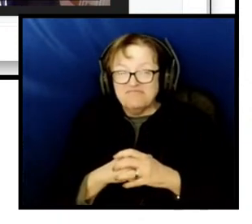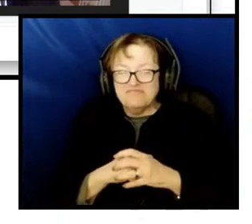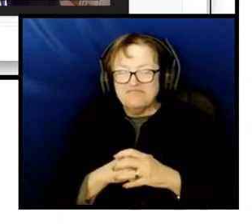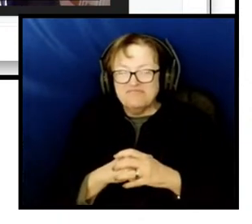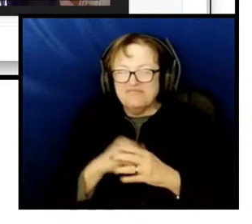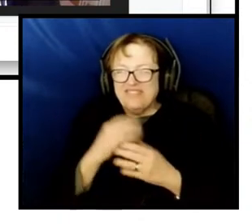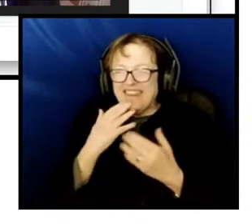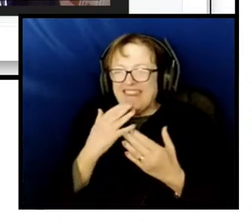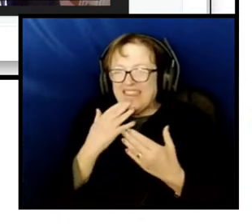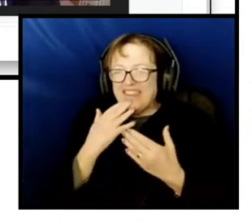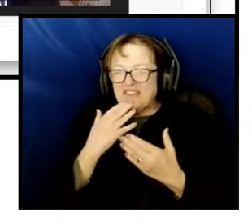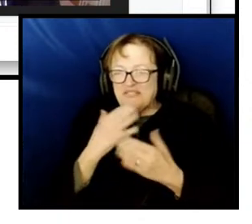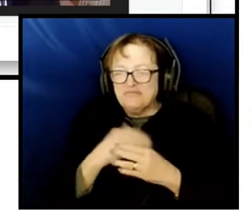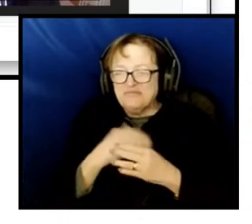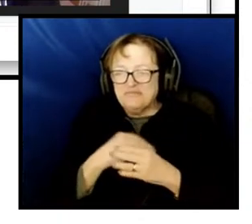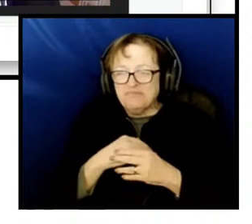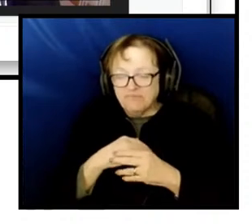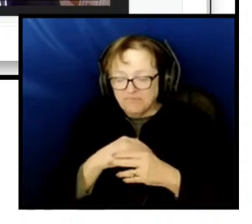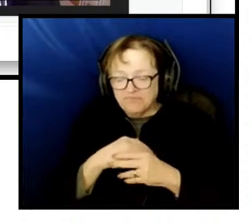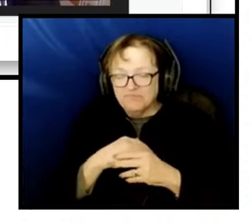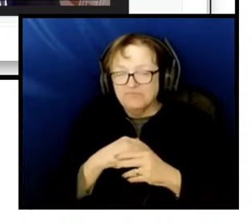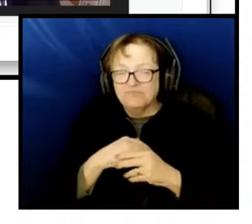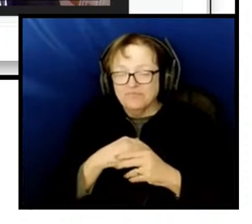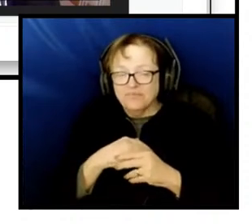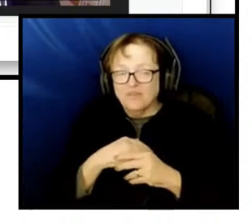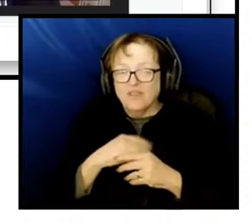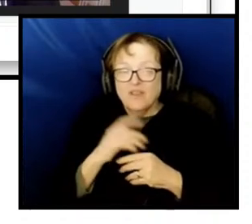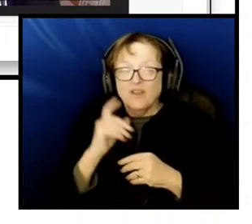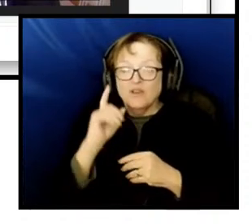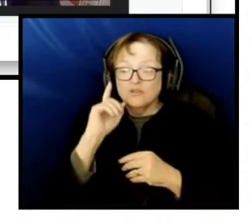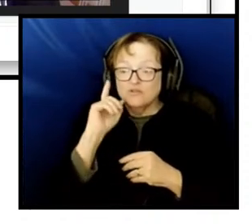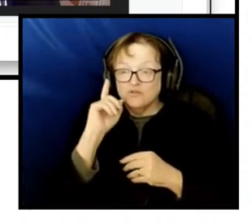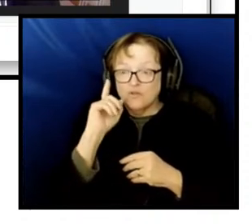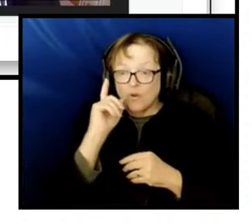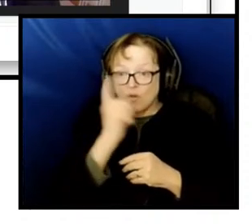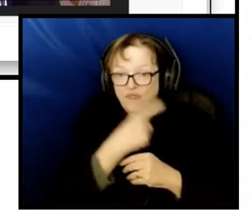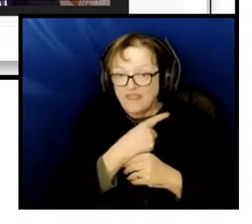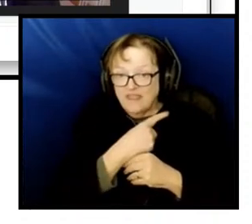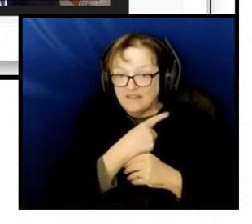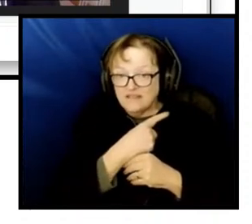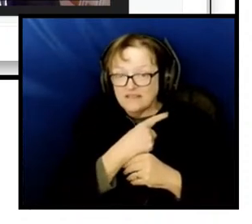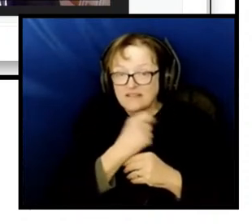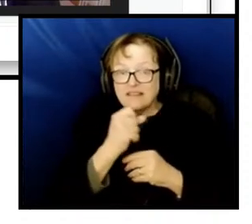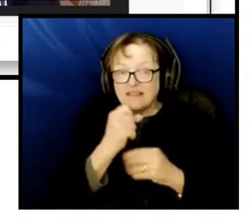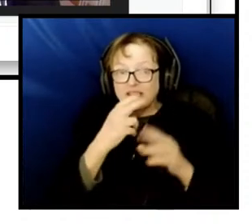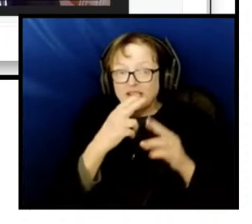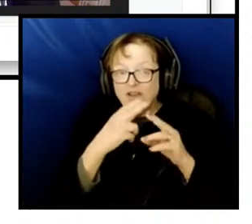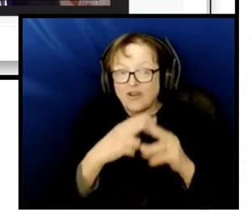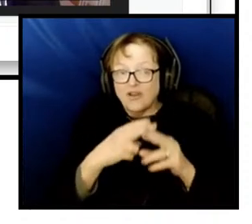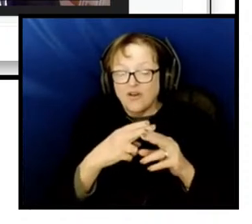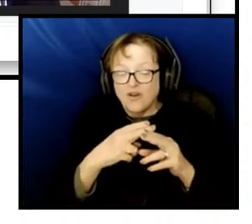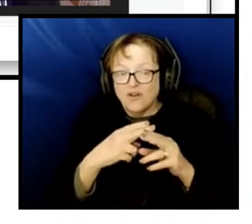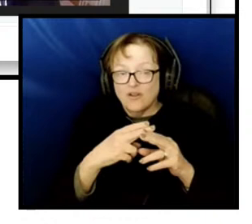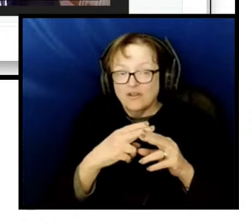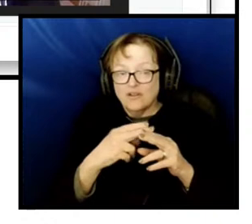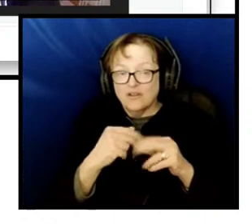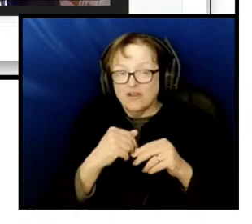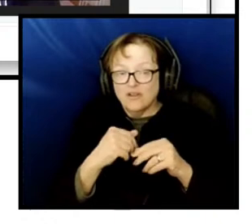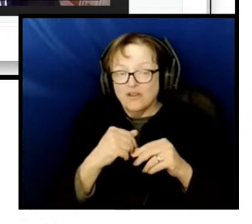Thank you. So this one was called Hoodoo and Tarot for Black Trans Healing, and